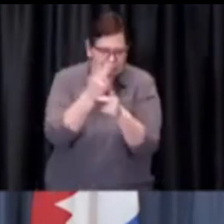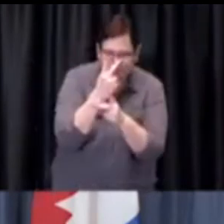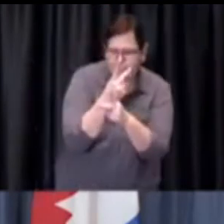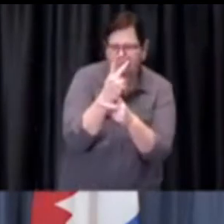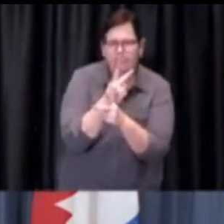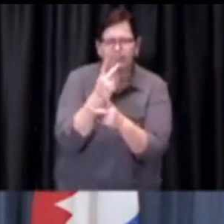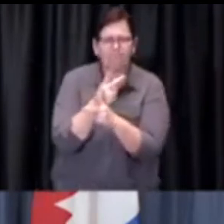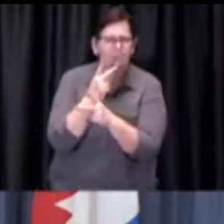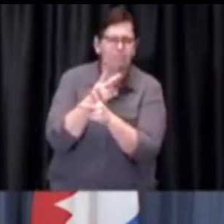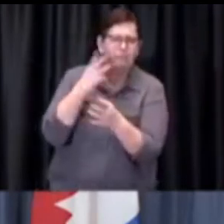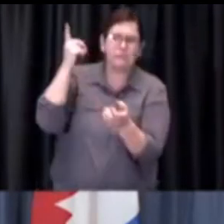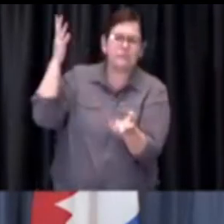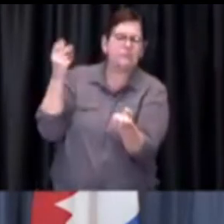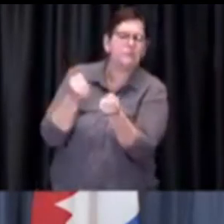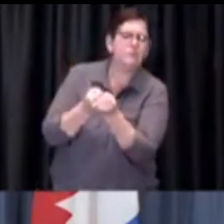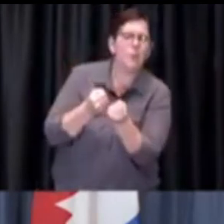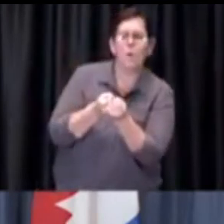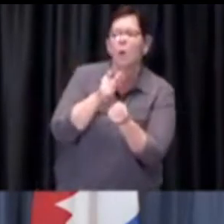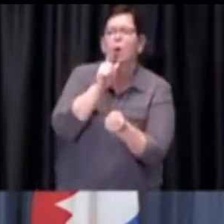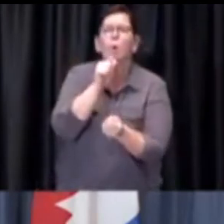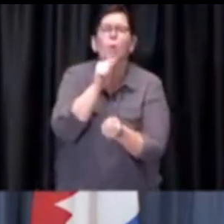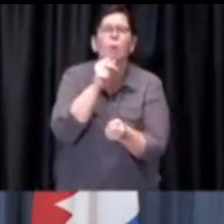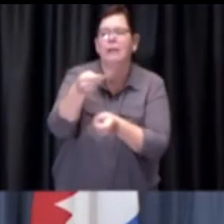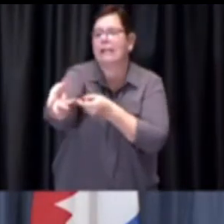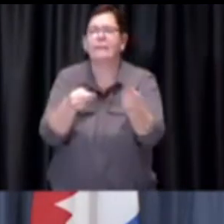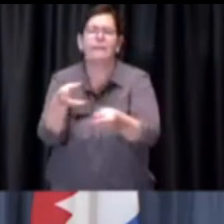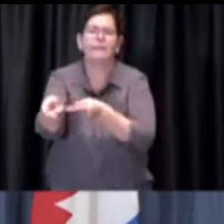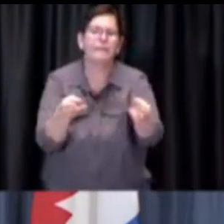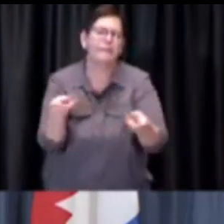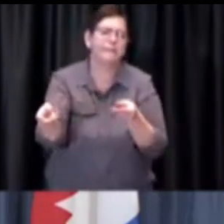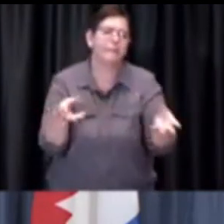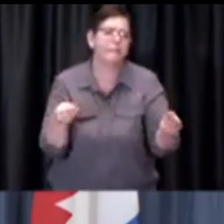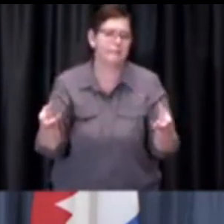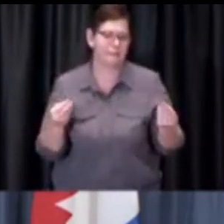help the most. And so I think it is very premature to conclude they're not going to provide us with this help. In fact, I think